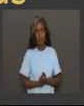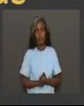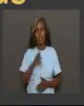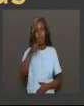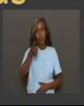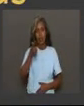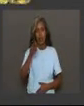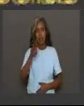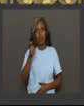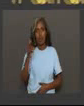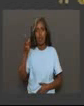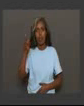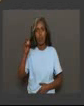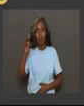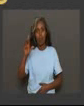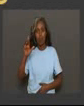parabolas,